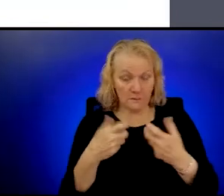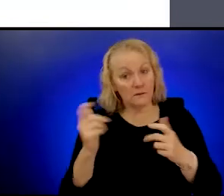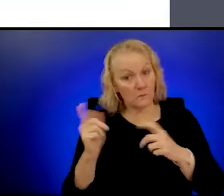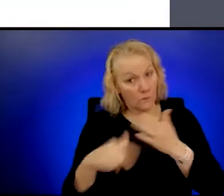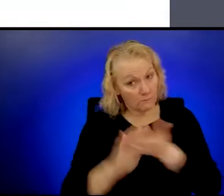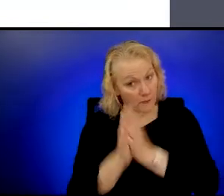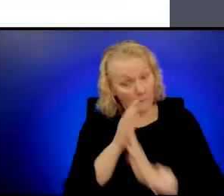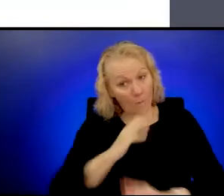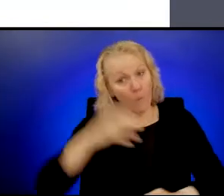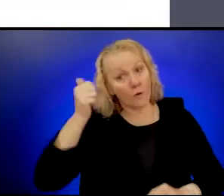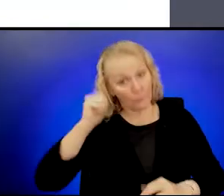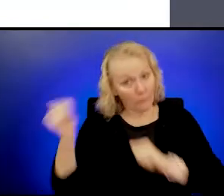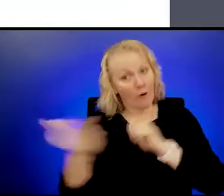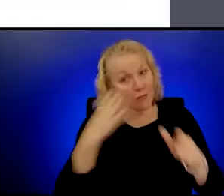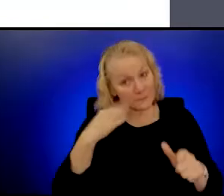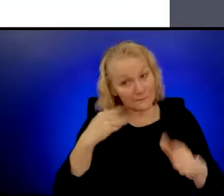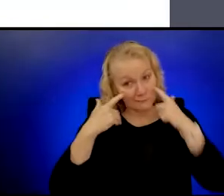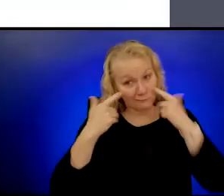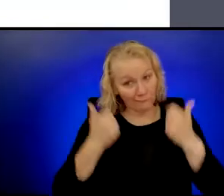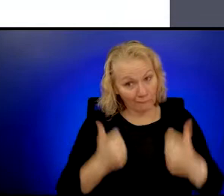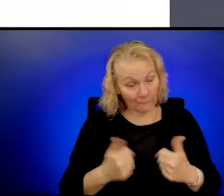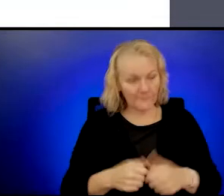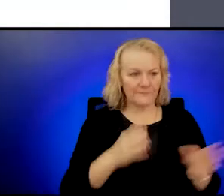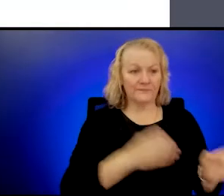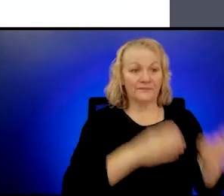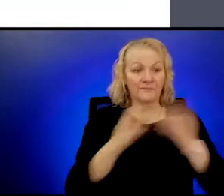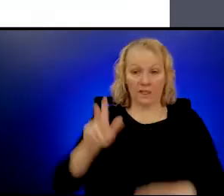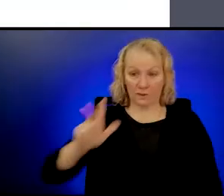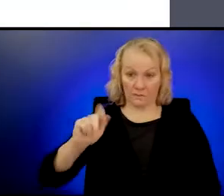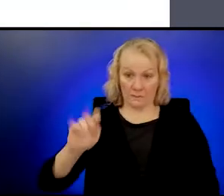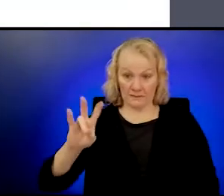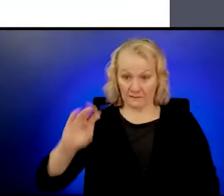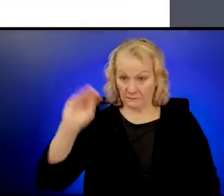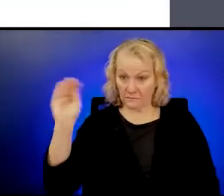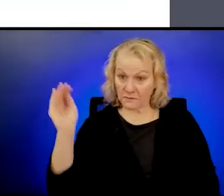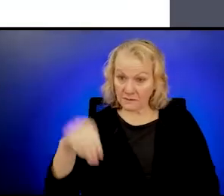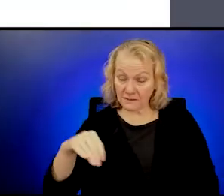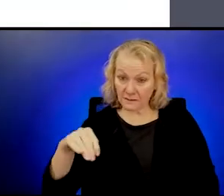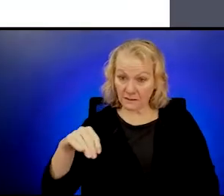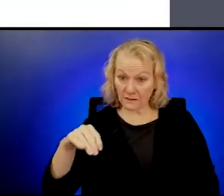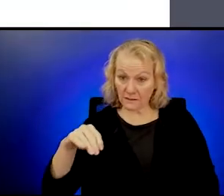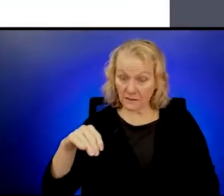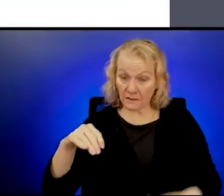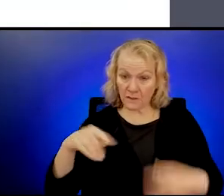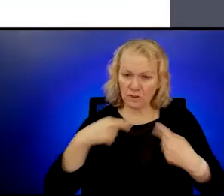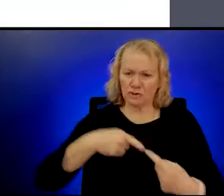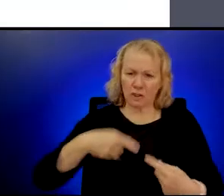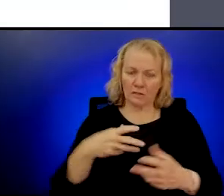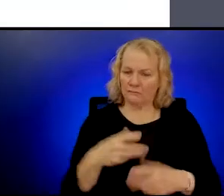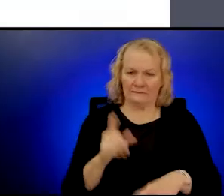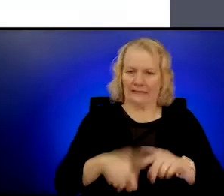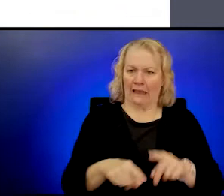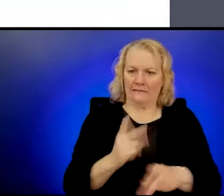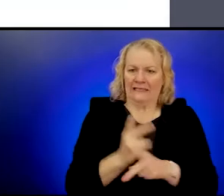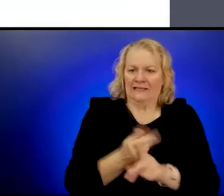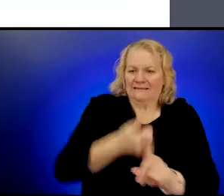all suffer from that. And 3.7% of adults have problems with self-care,